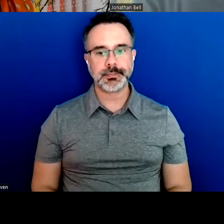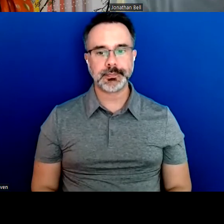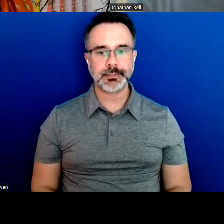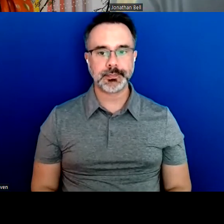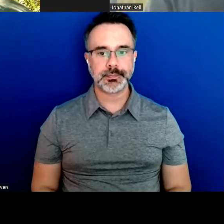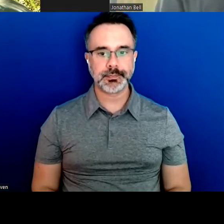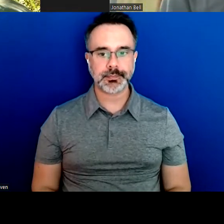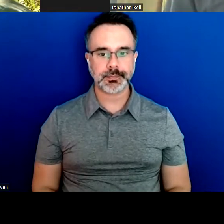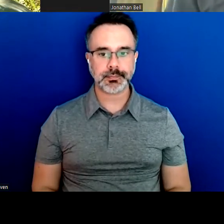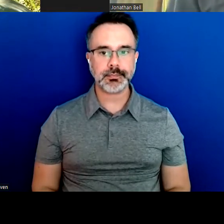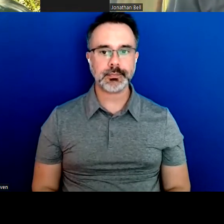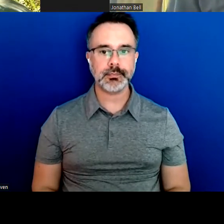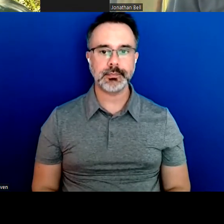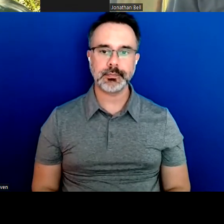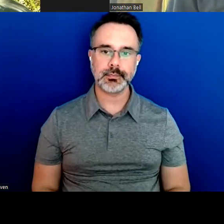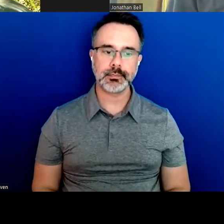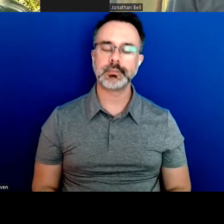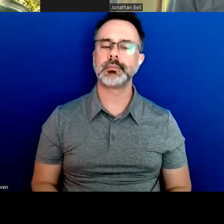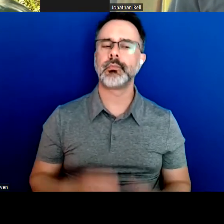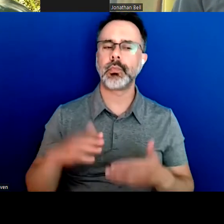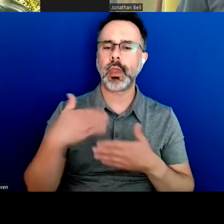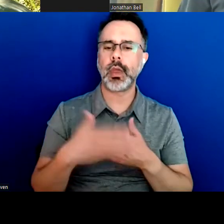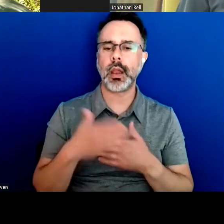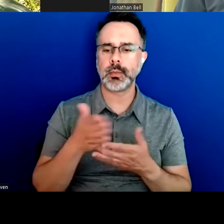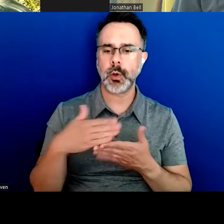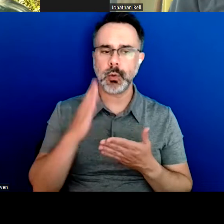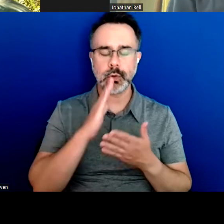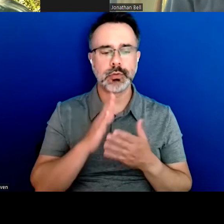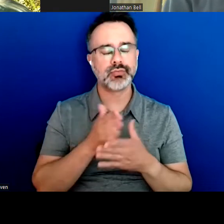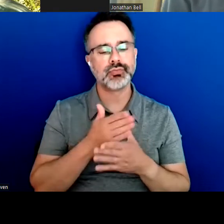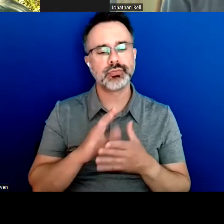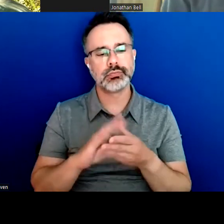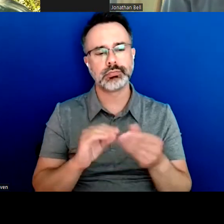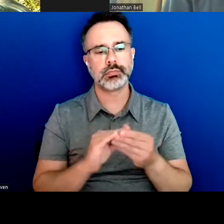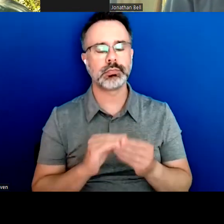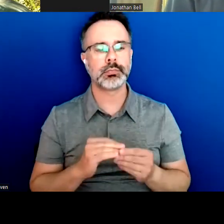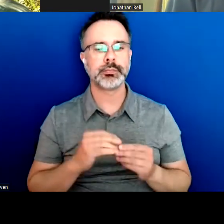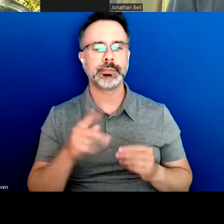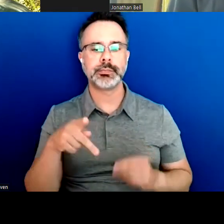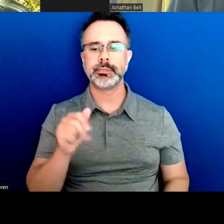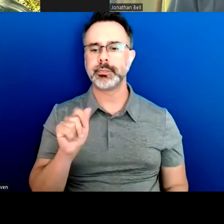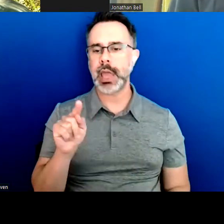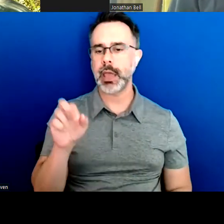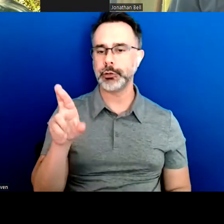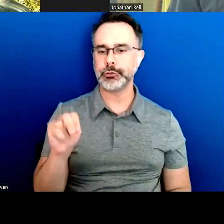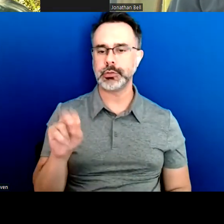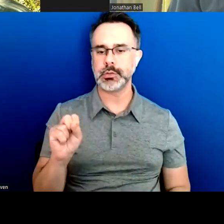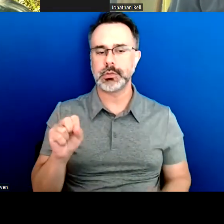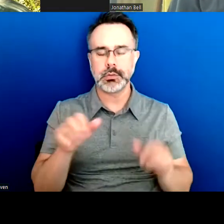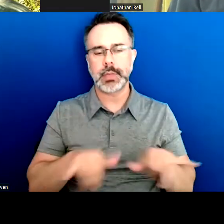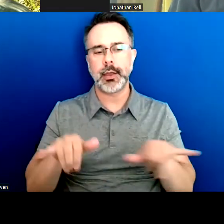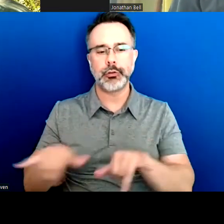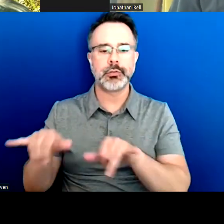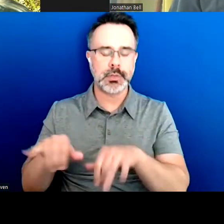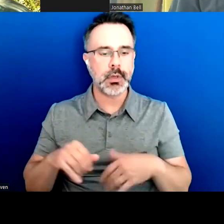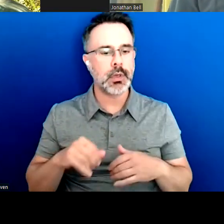Okay, in this next section, we're going to share some of the patterns we found while exploring all this information. But before that, I